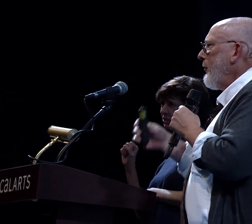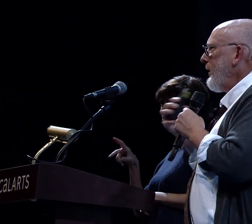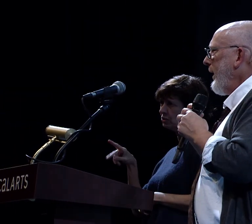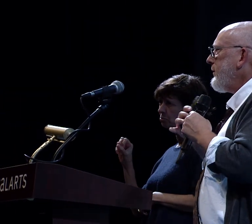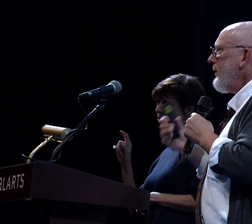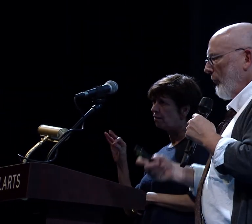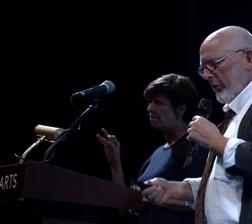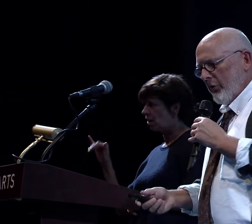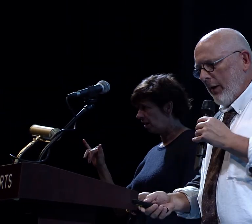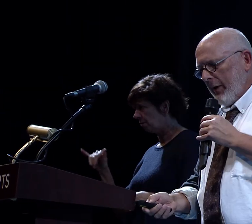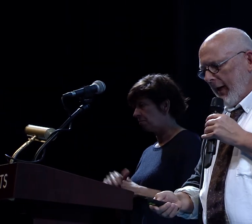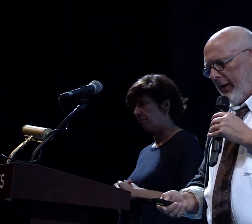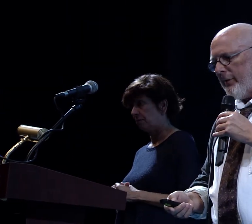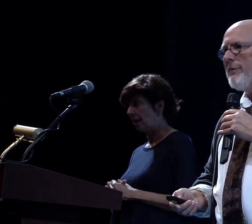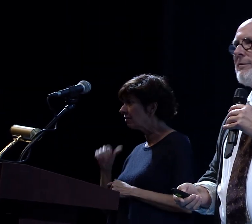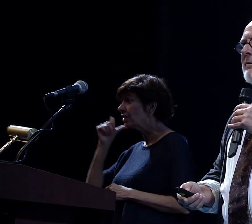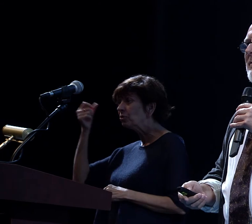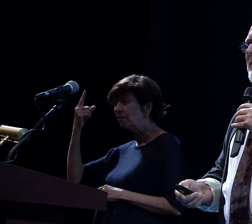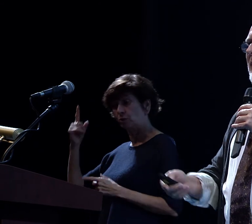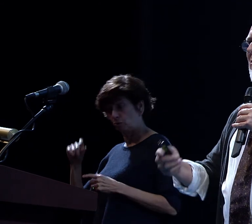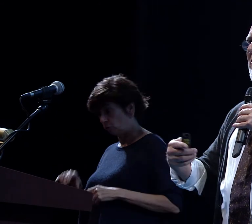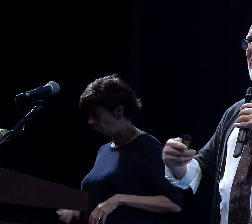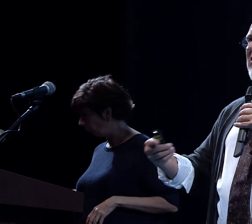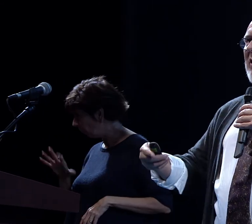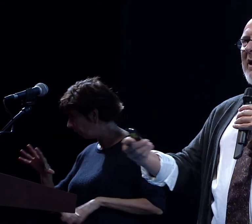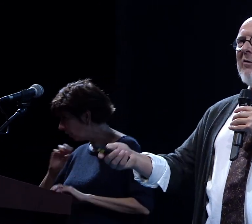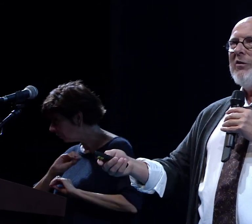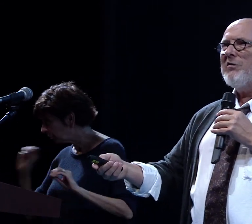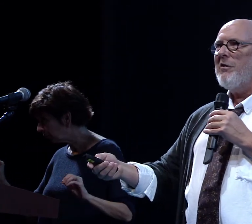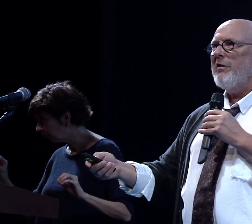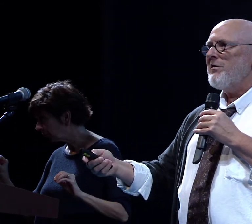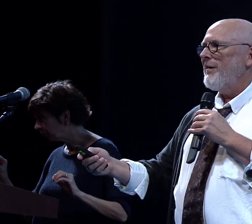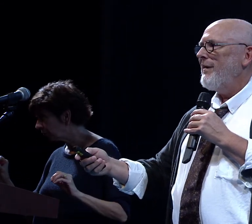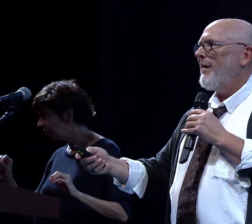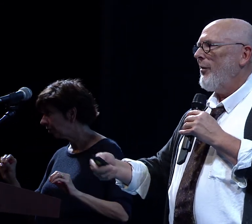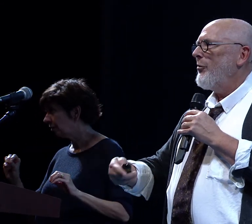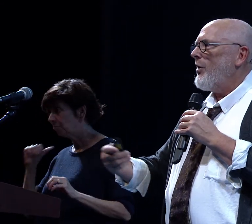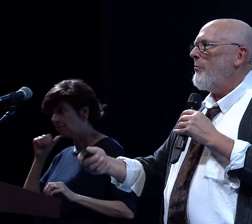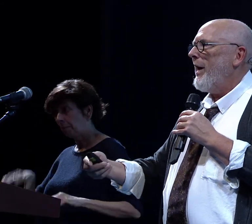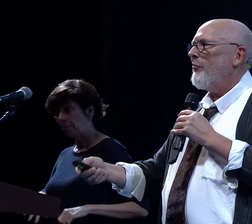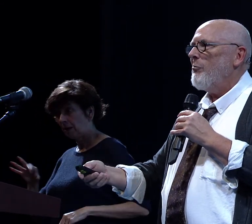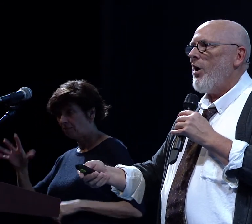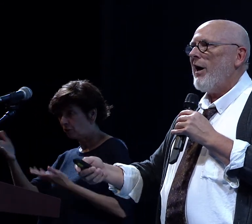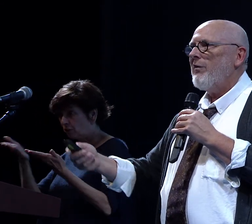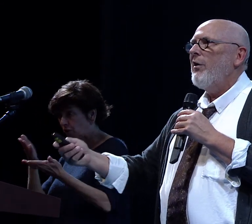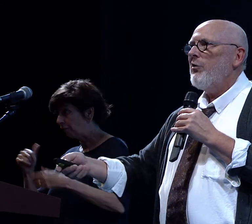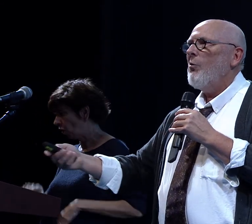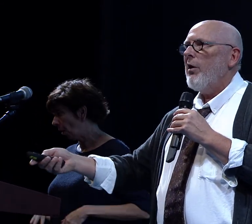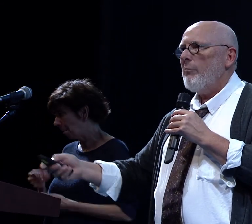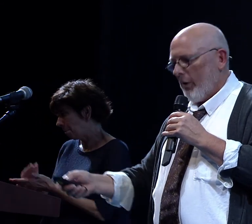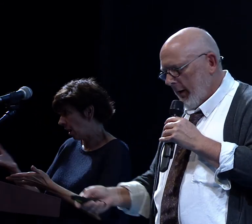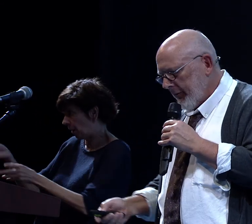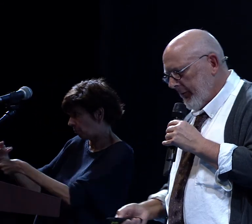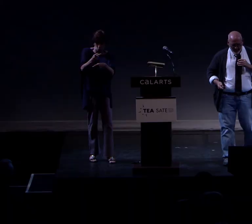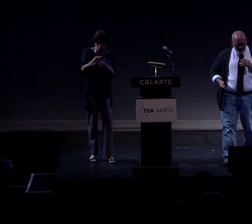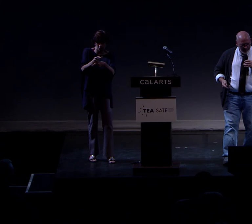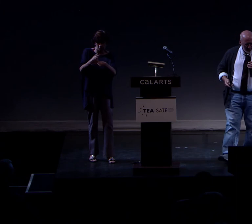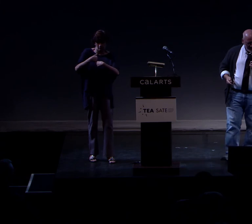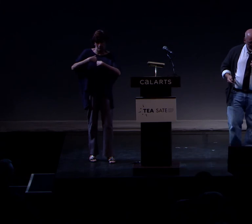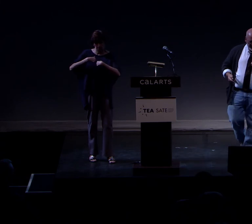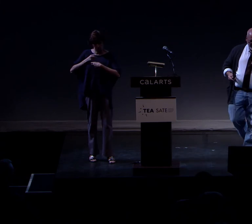They don't realize when you're not paying, you know, when you're not paying for a service or when you're not paying for a product, you are the